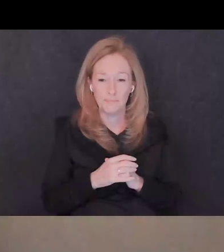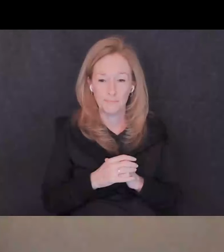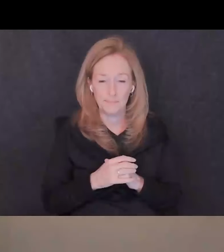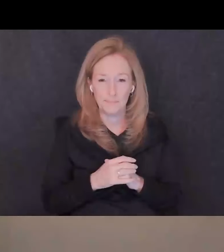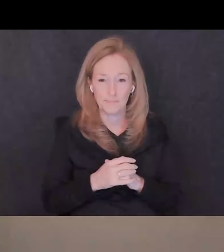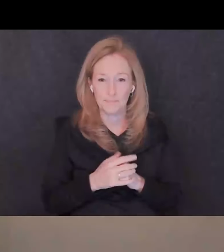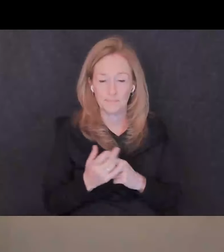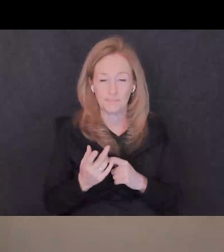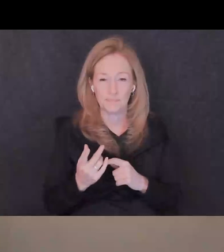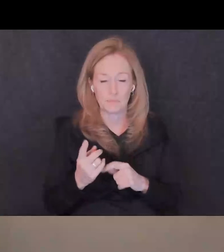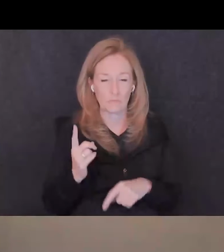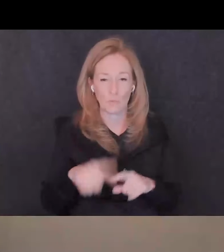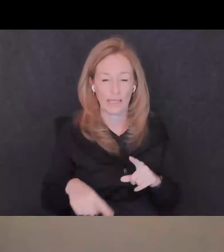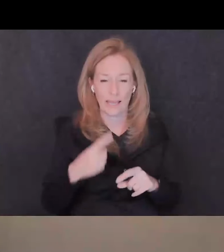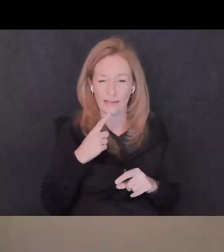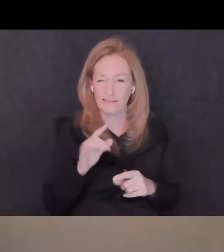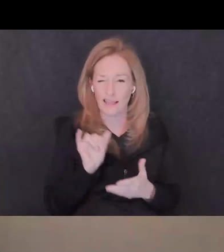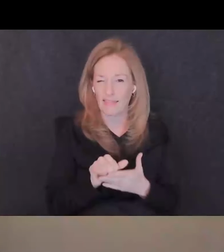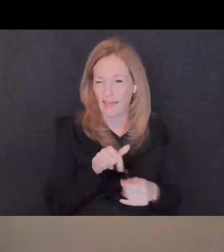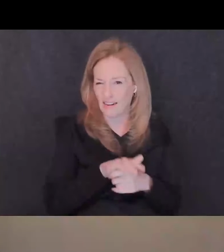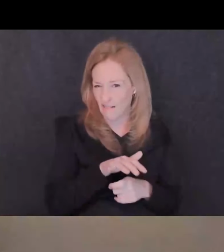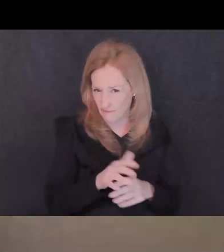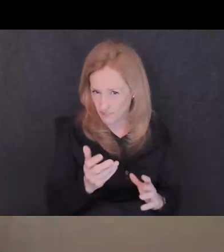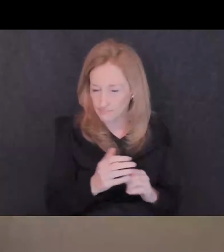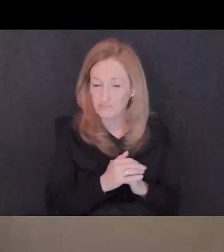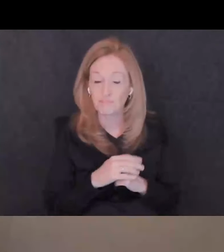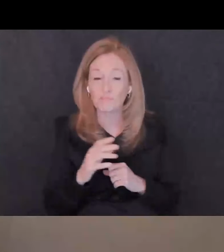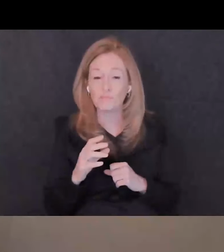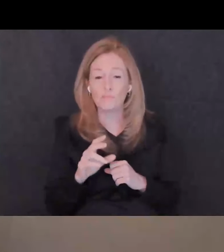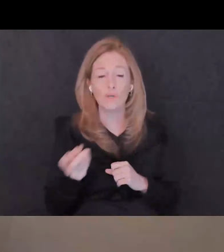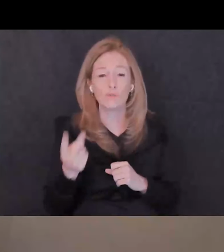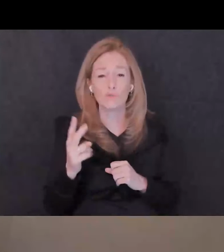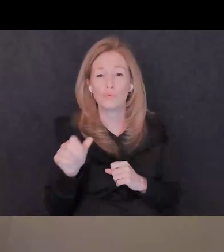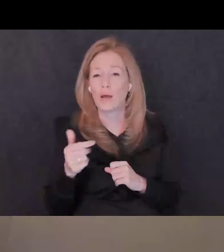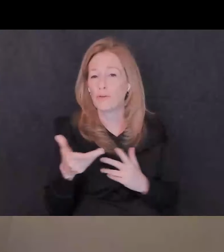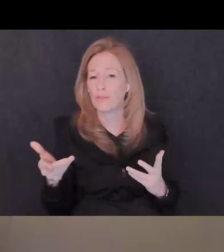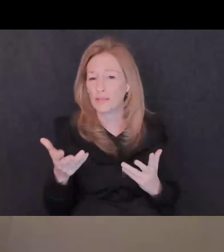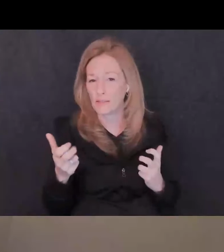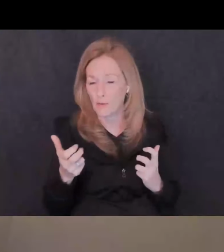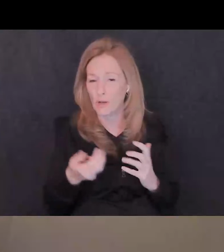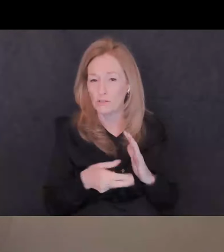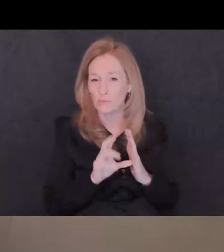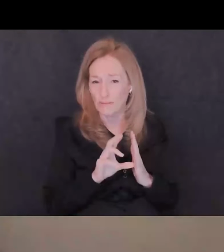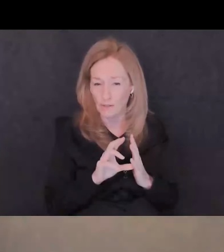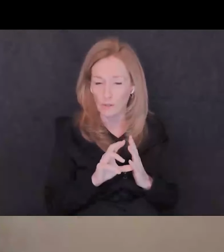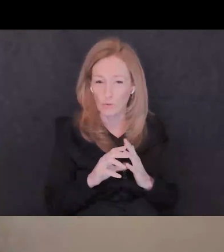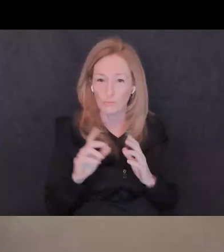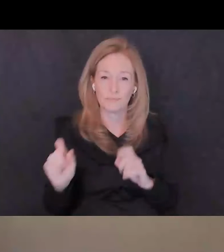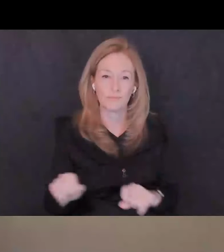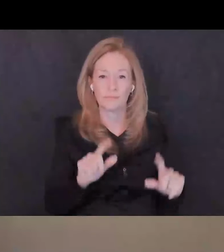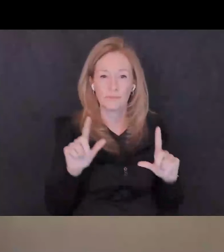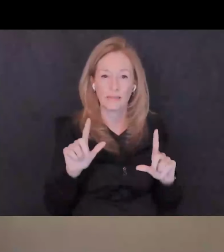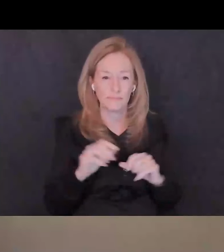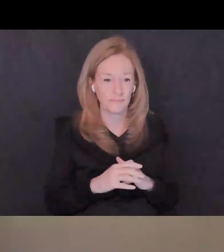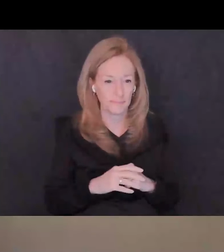said often enough. There are 2 other things that I'd like to cover. You can move to the next slide,